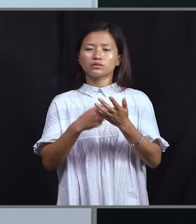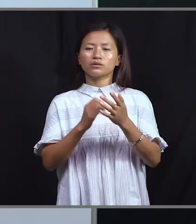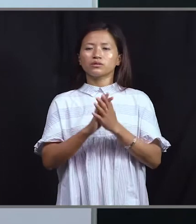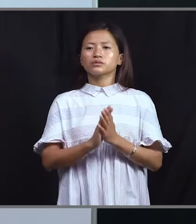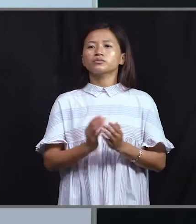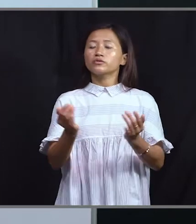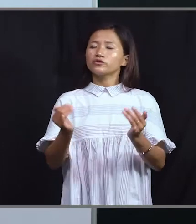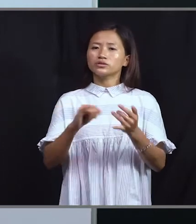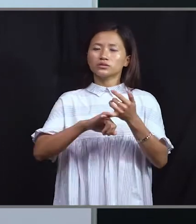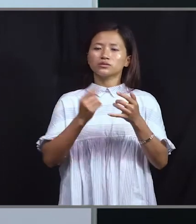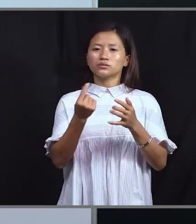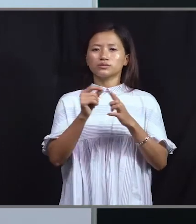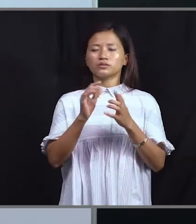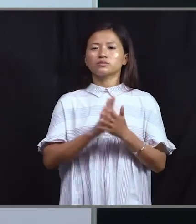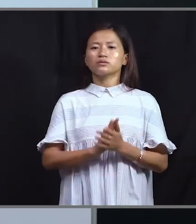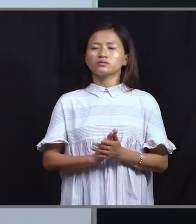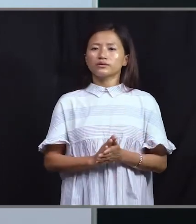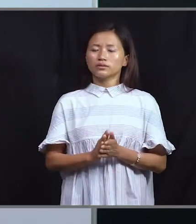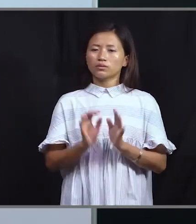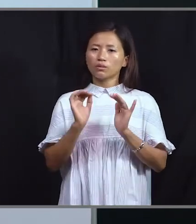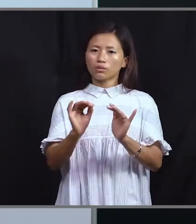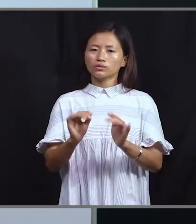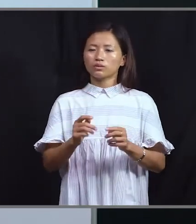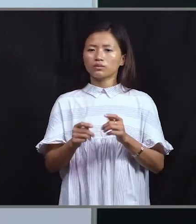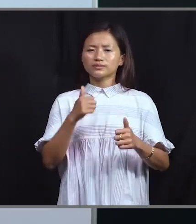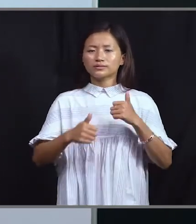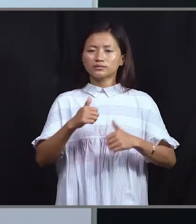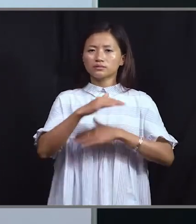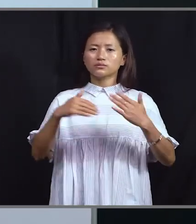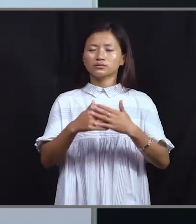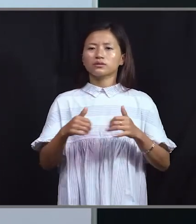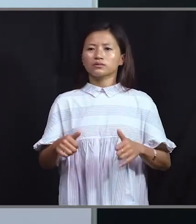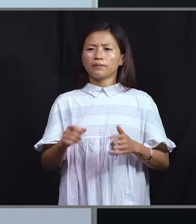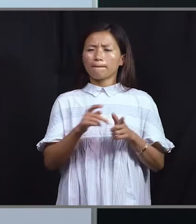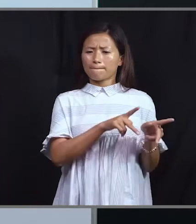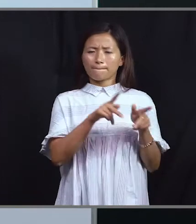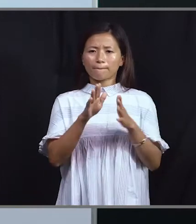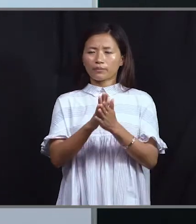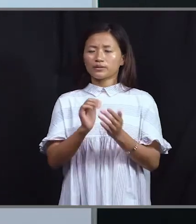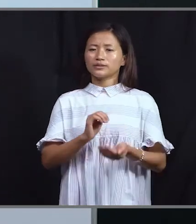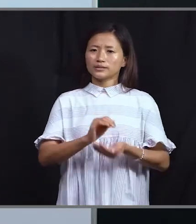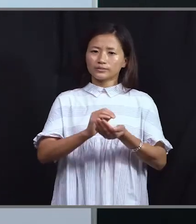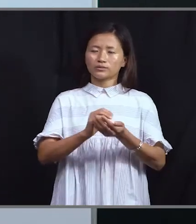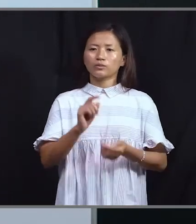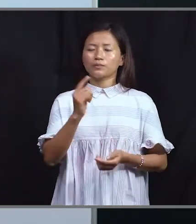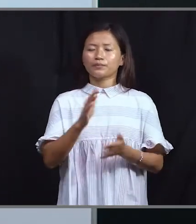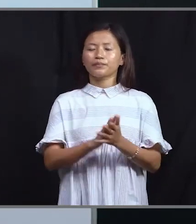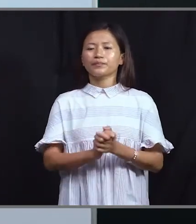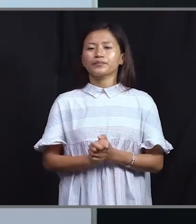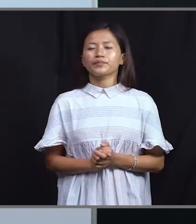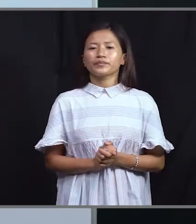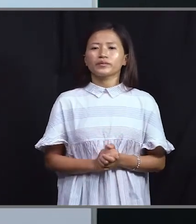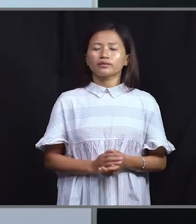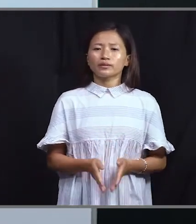is required so that all the activities are being done properly or executed properly, okay? So